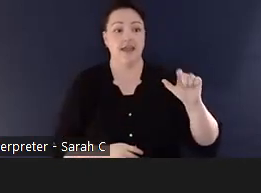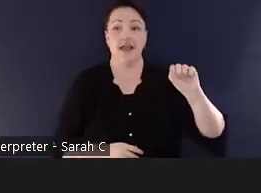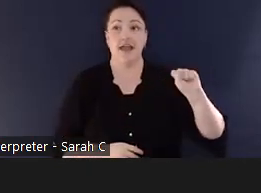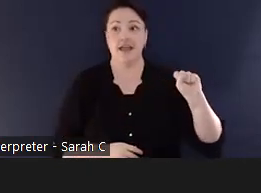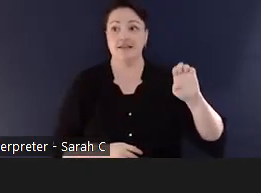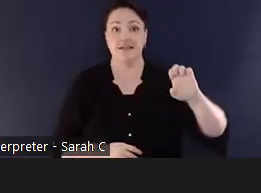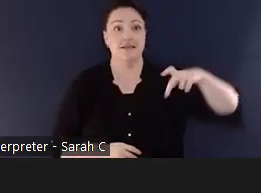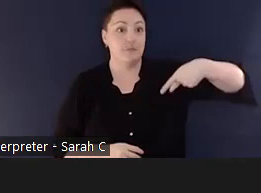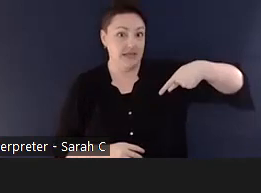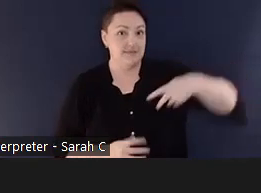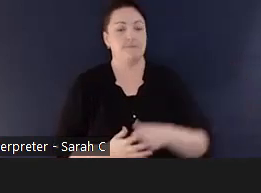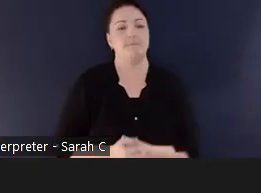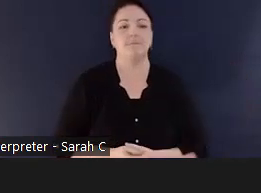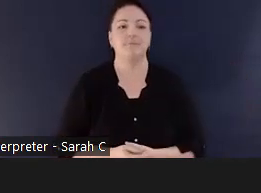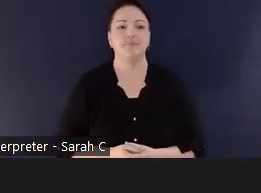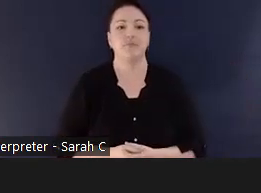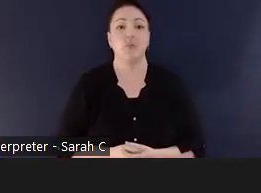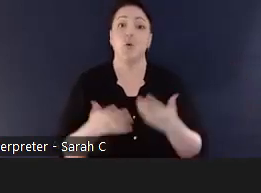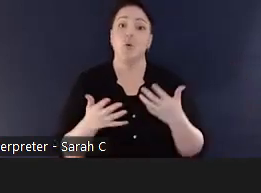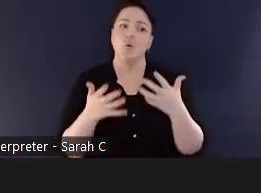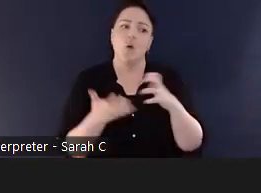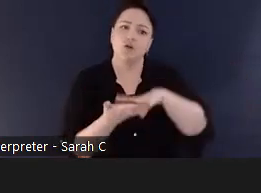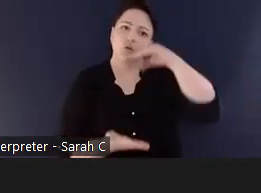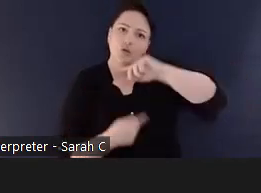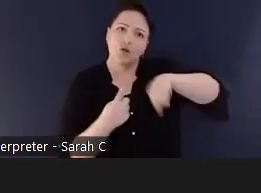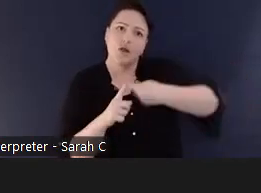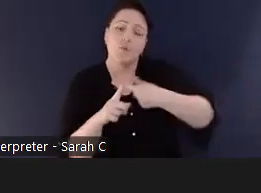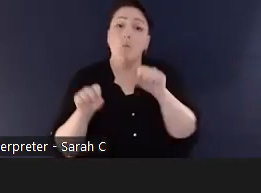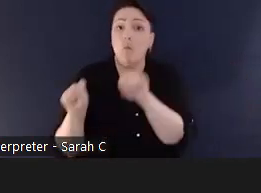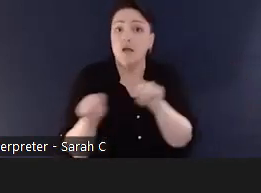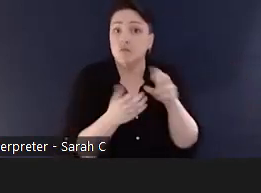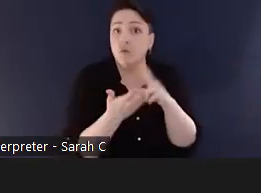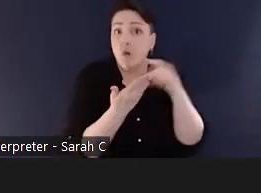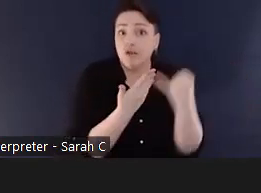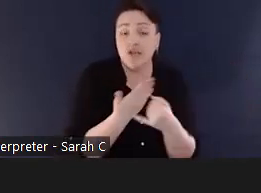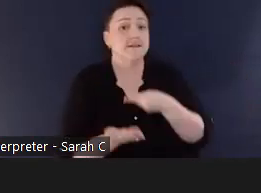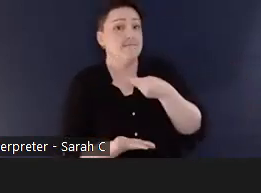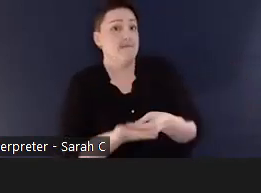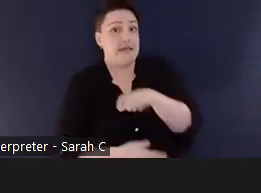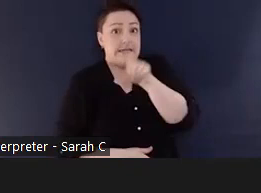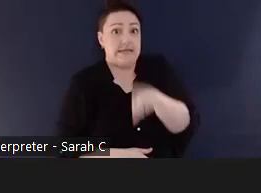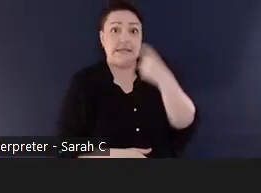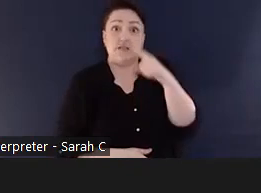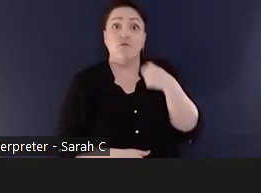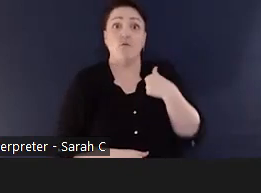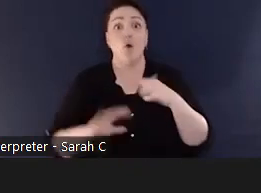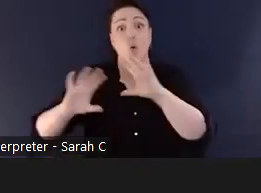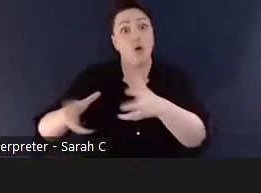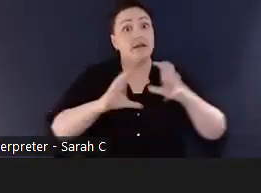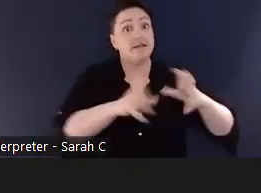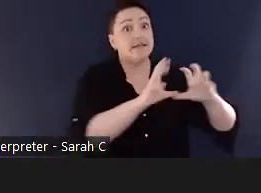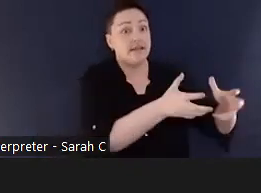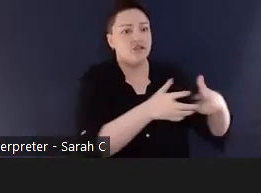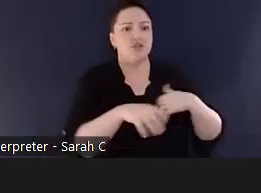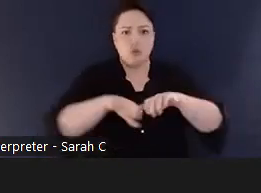staff, we hope to learn about potential projects and funding needs for organizations to do civic engagement, equity, and